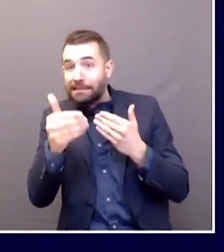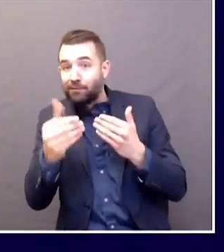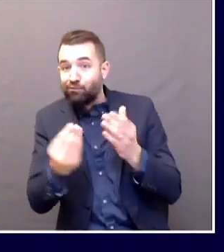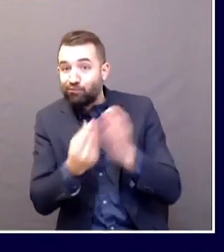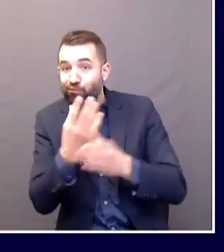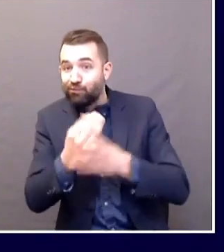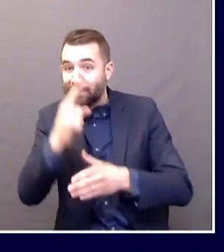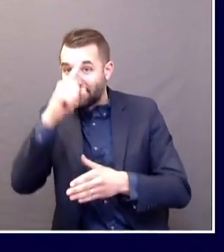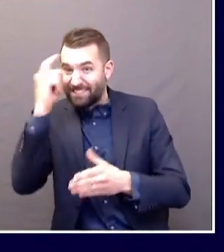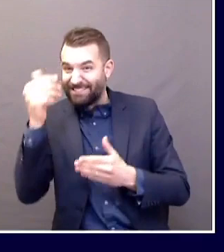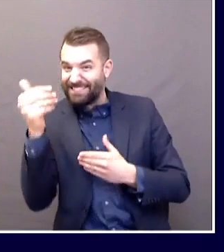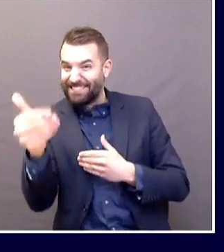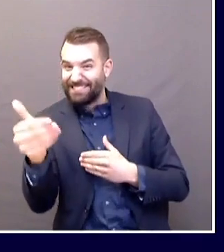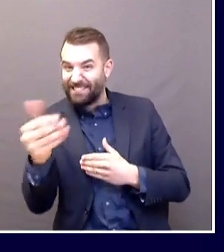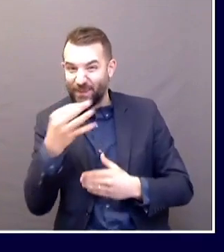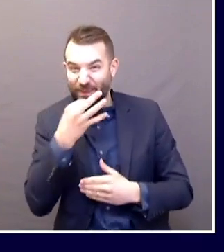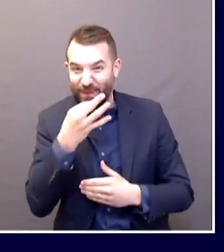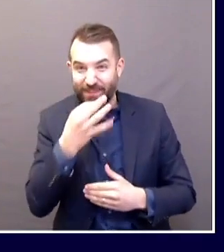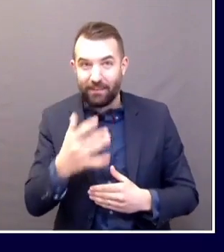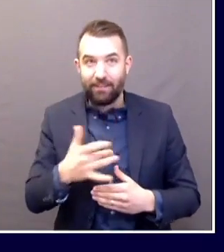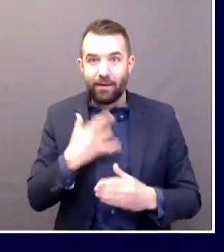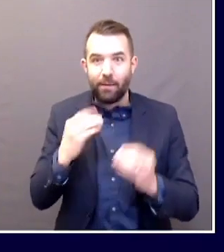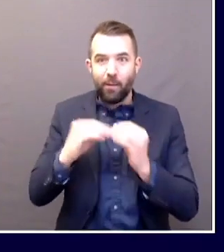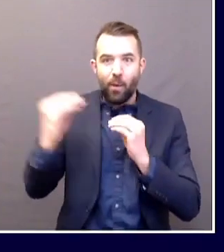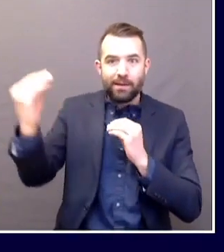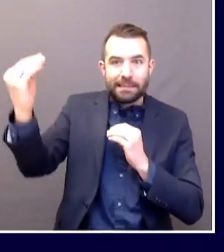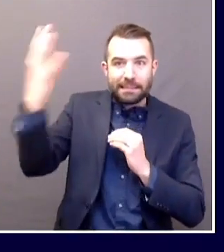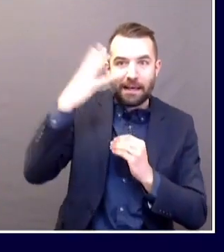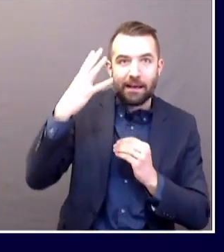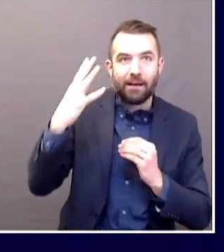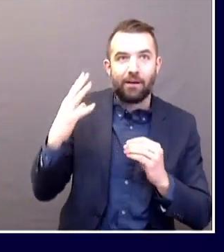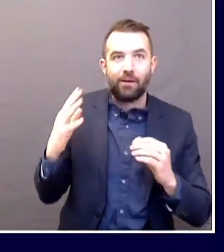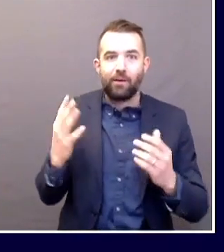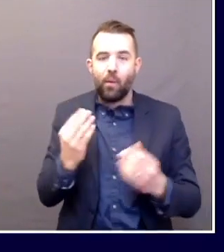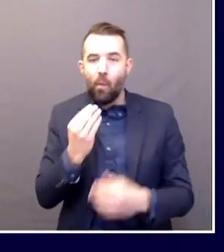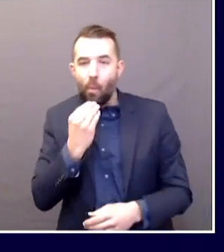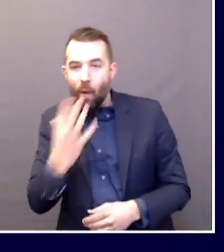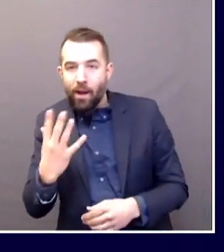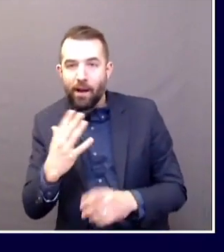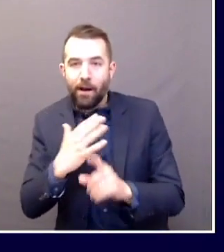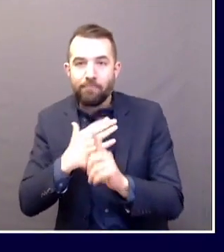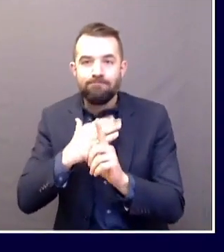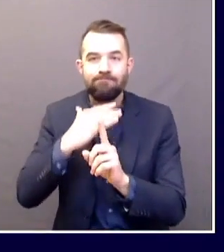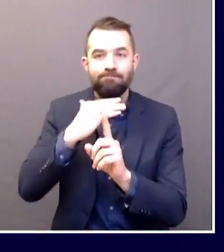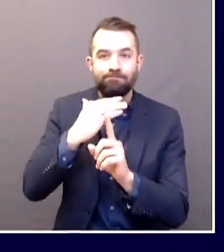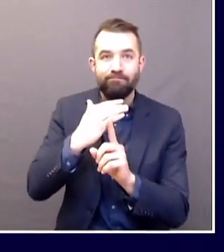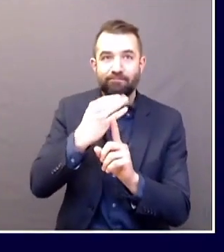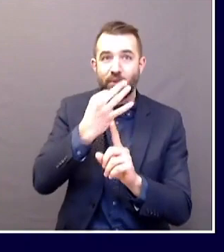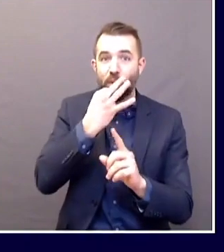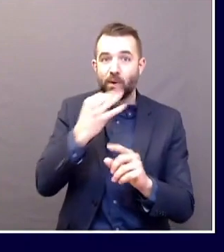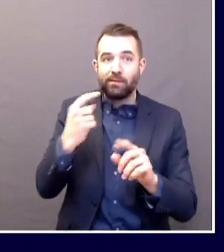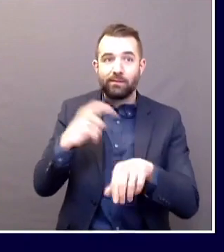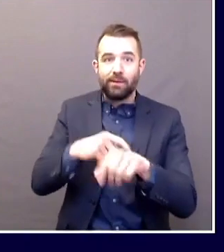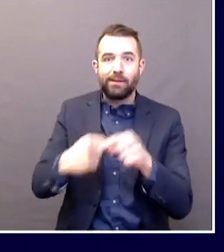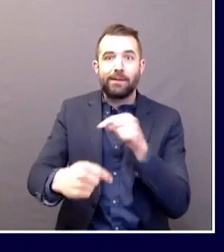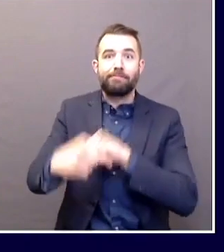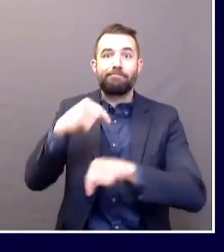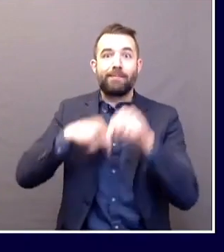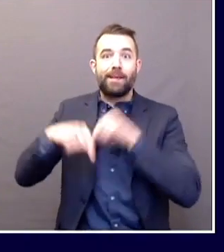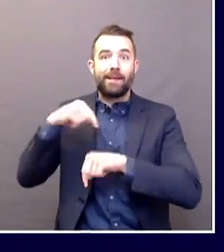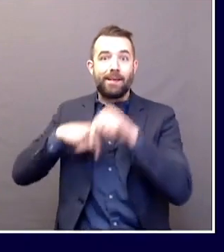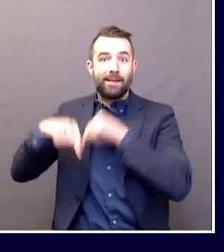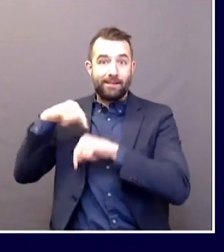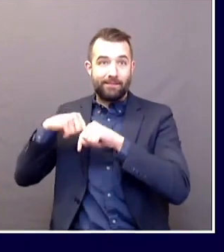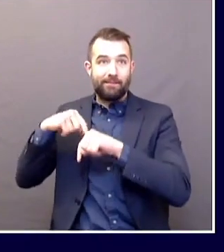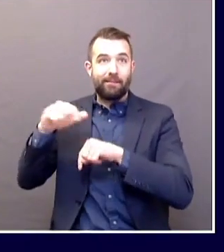we're approaching tourist season, a crucial time of year for so many businesses and for our state's economy as a whole. We want our state to be